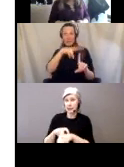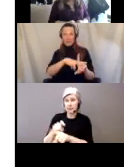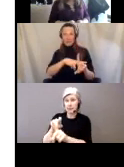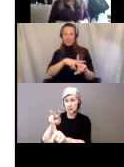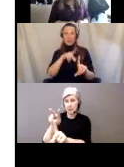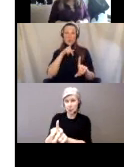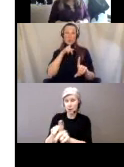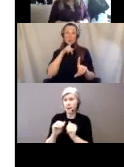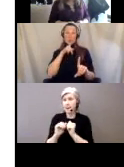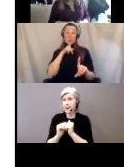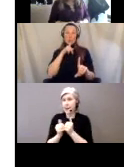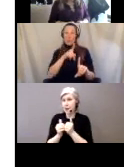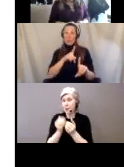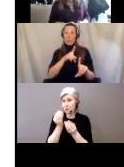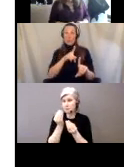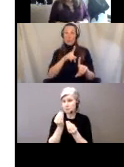answer.